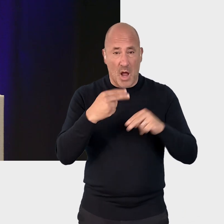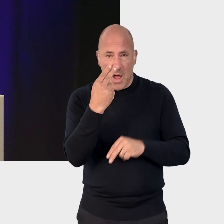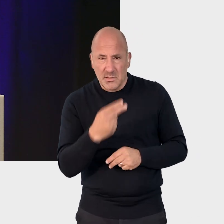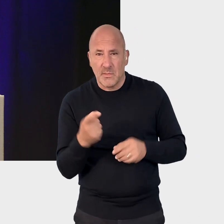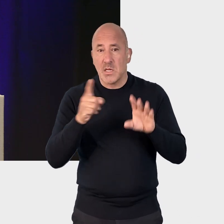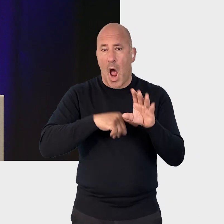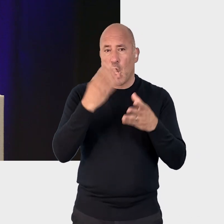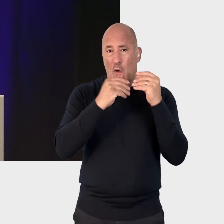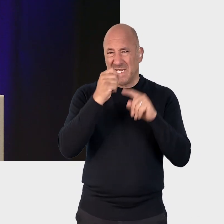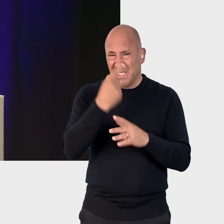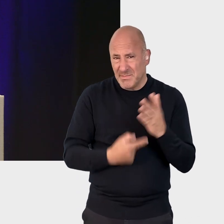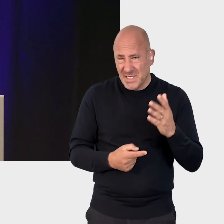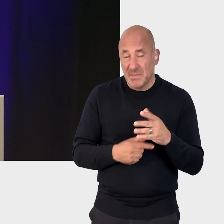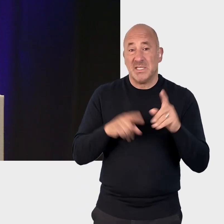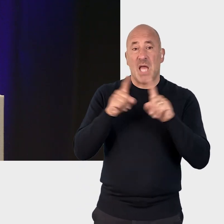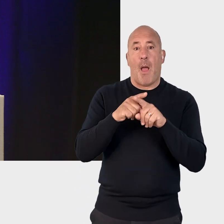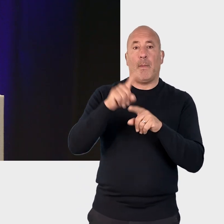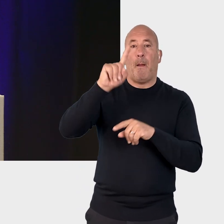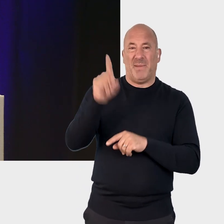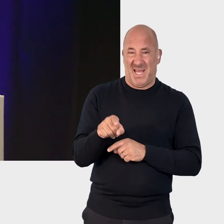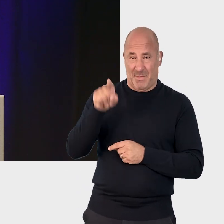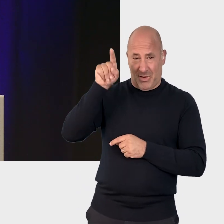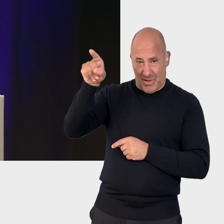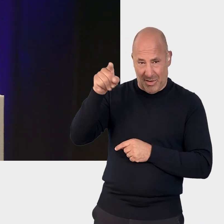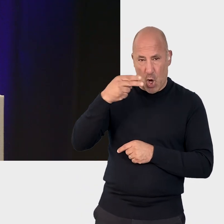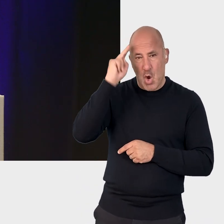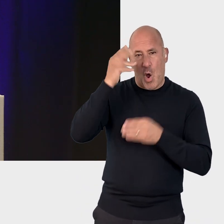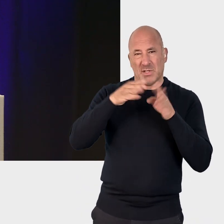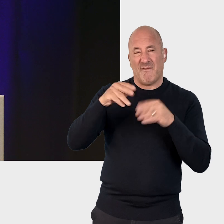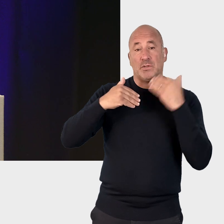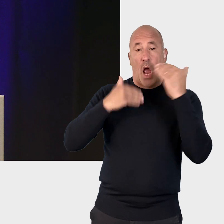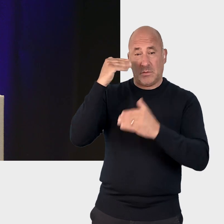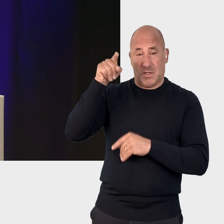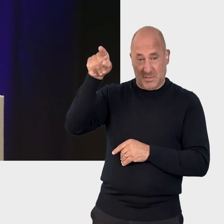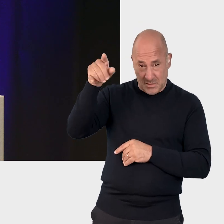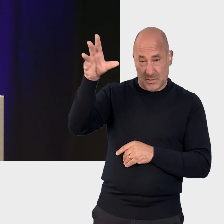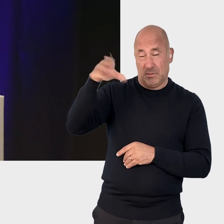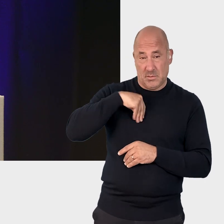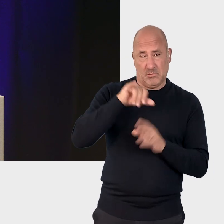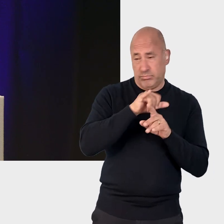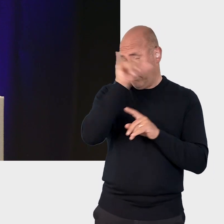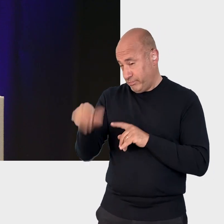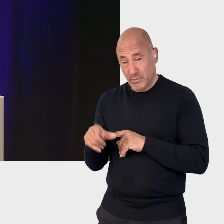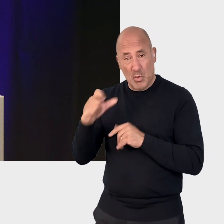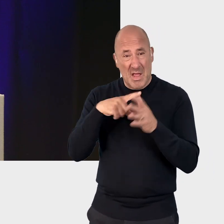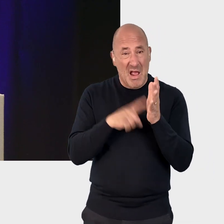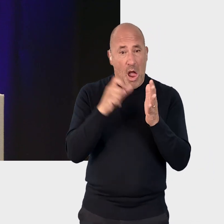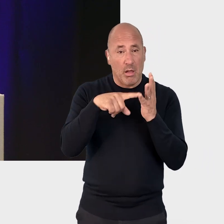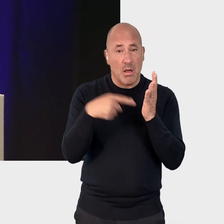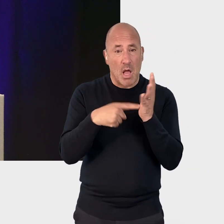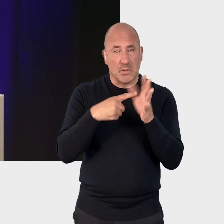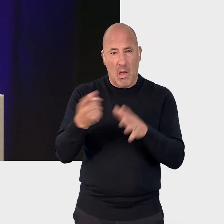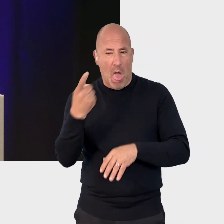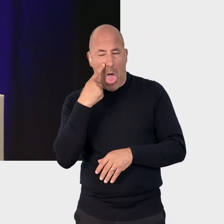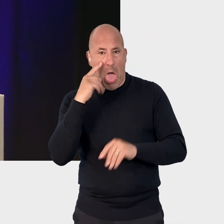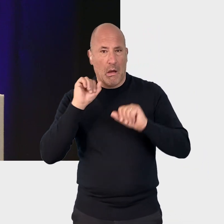artists, especially the dance artists, with young learning disabled people. But we also took people from Barrow and neurodivergent